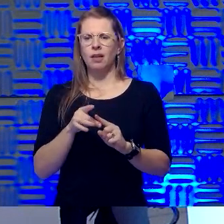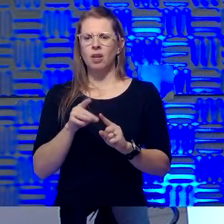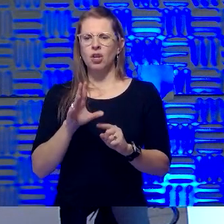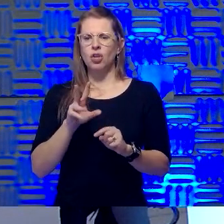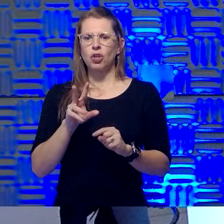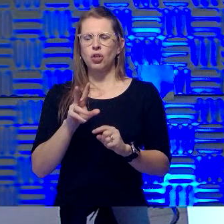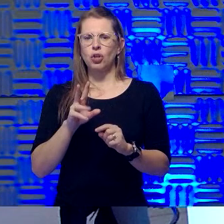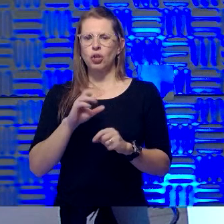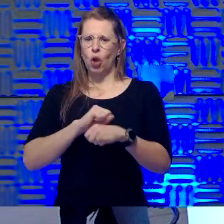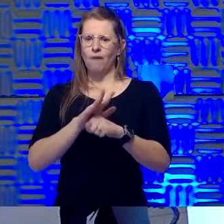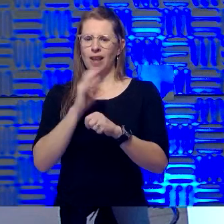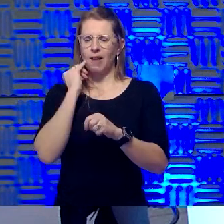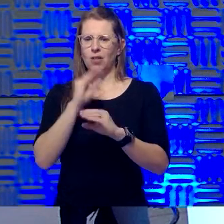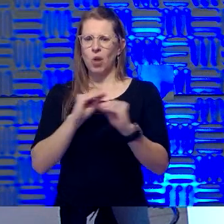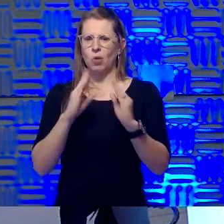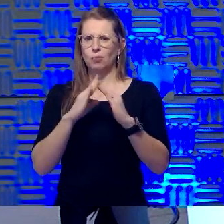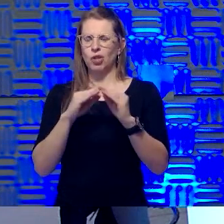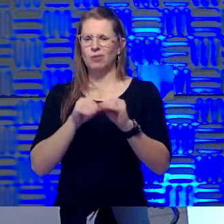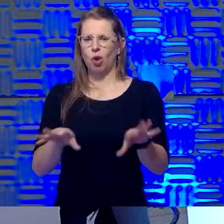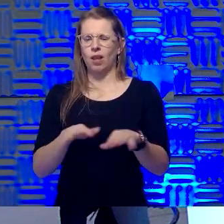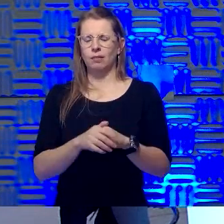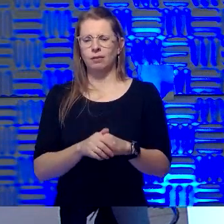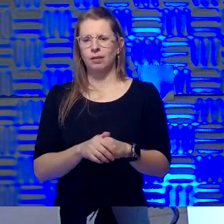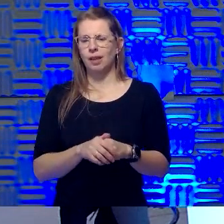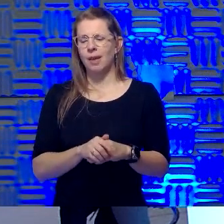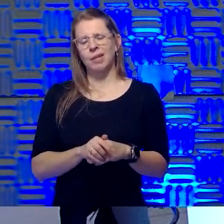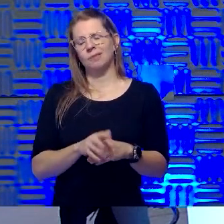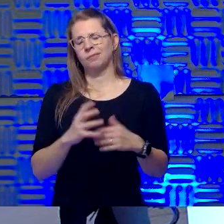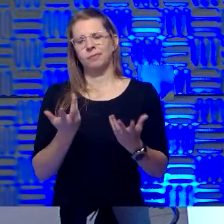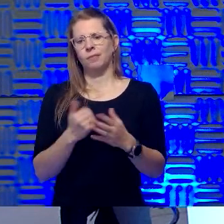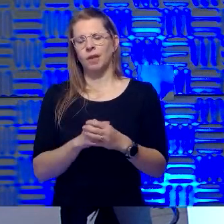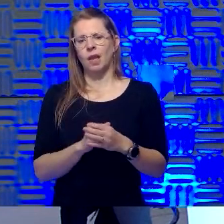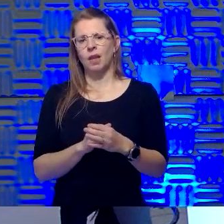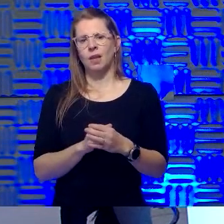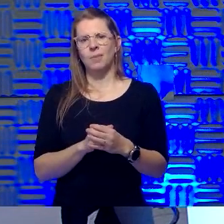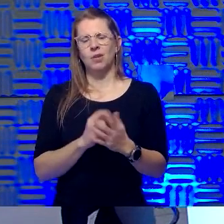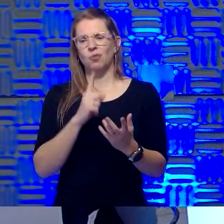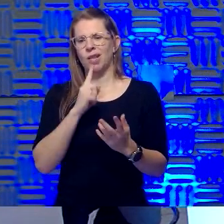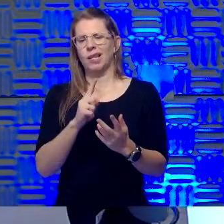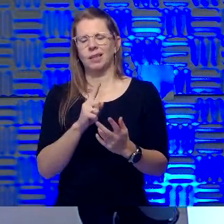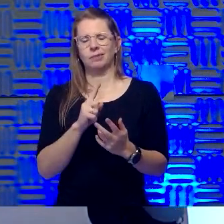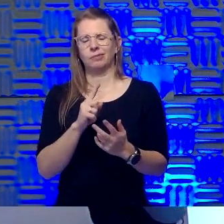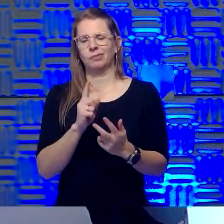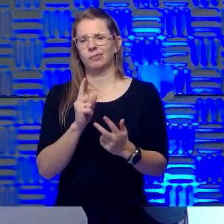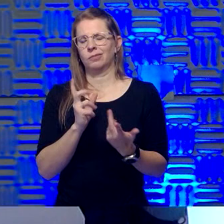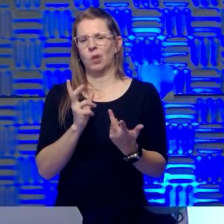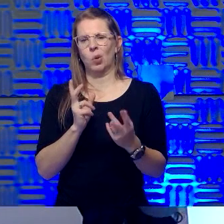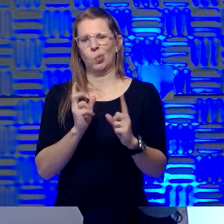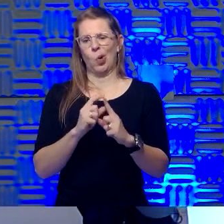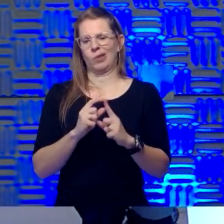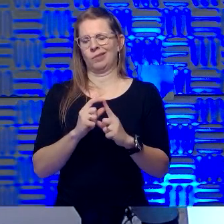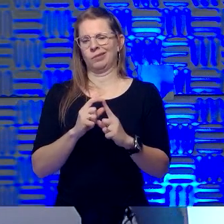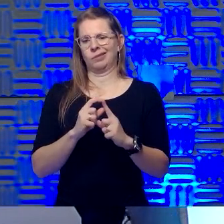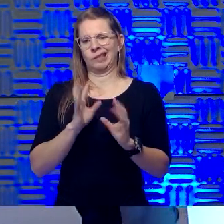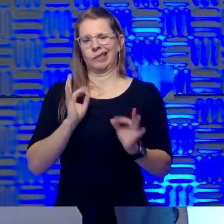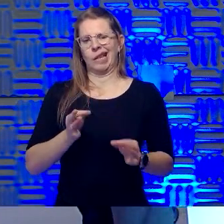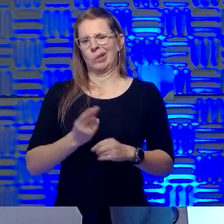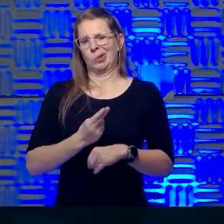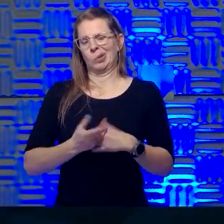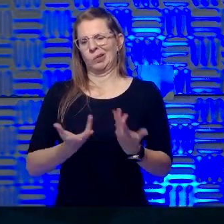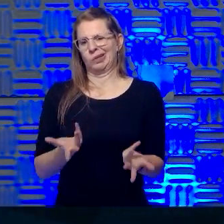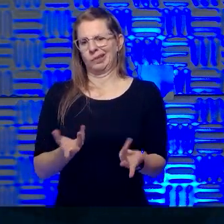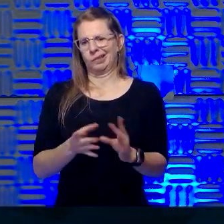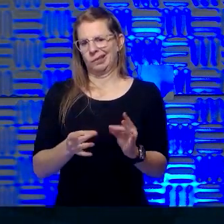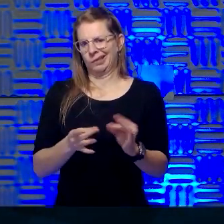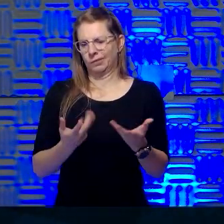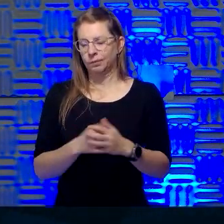spread? Heather, do you want? I think that's probably just that's just a choice of words. But do you want to go ahead and take that on?